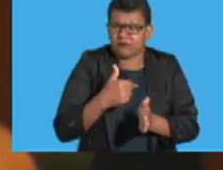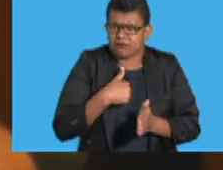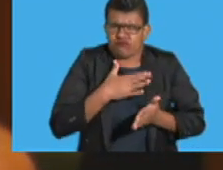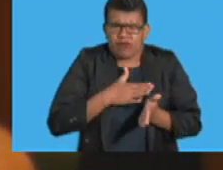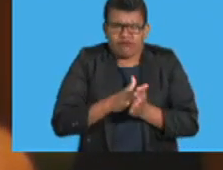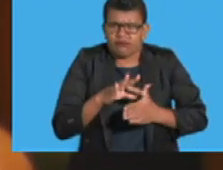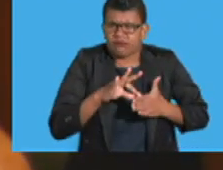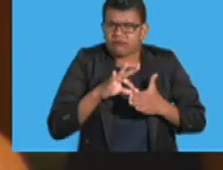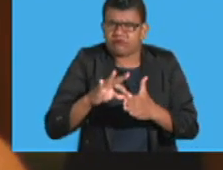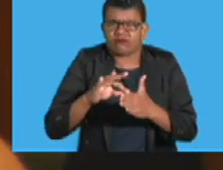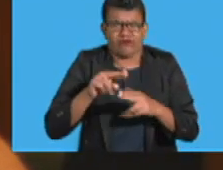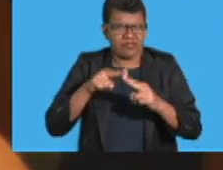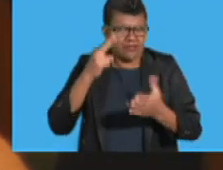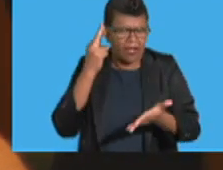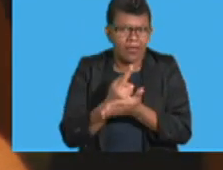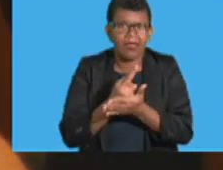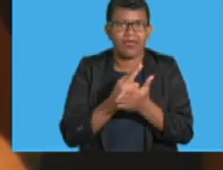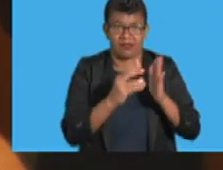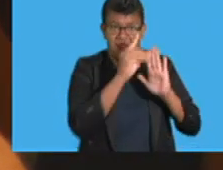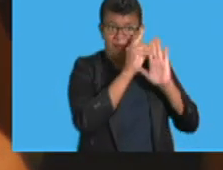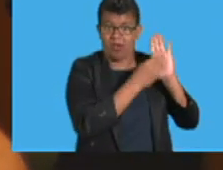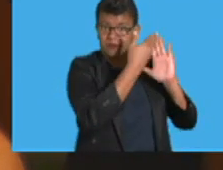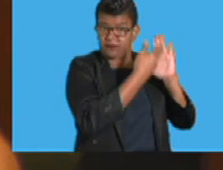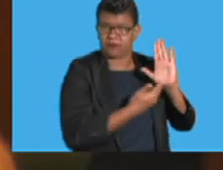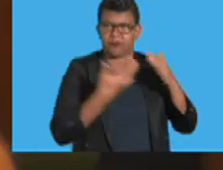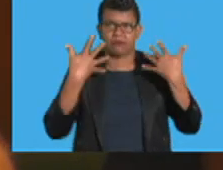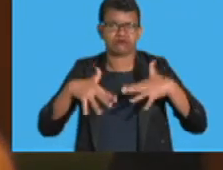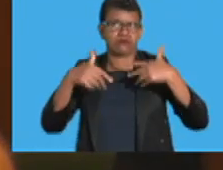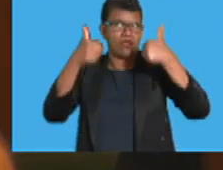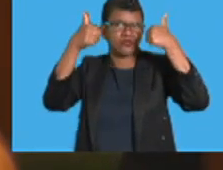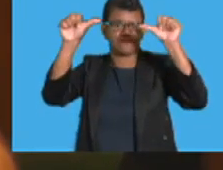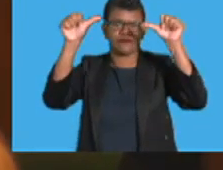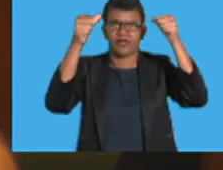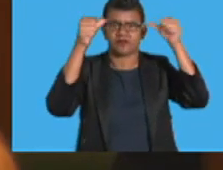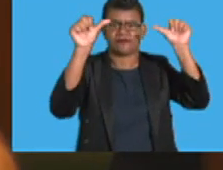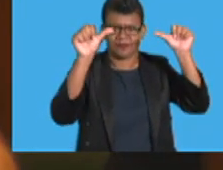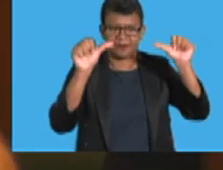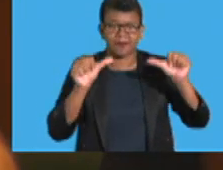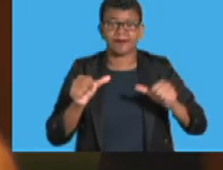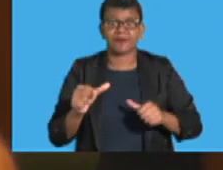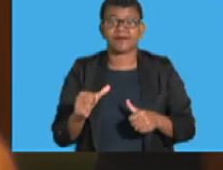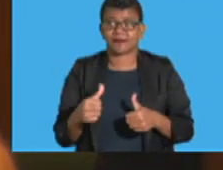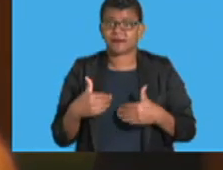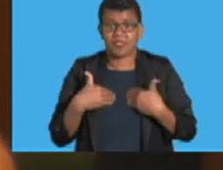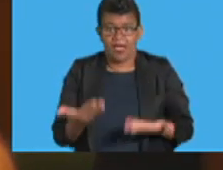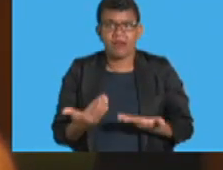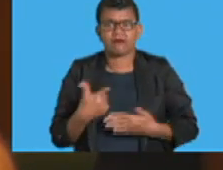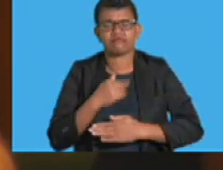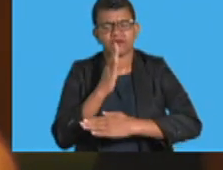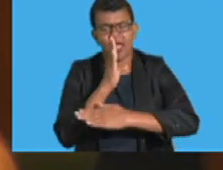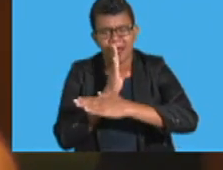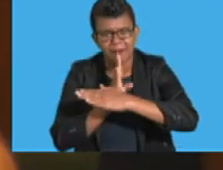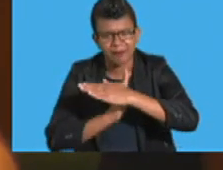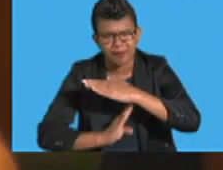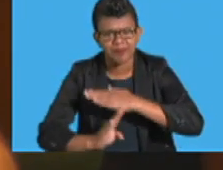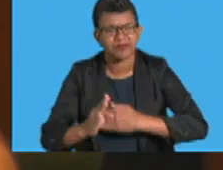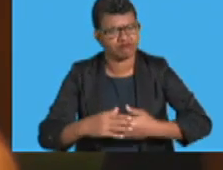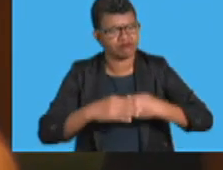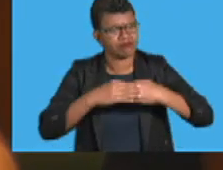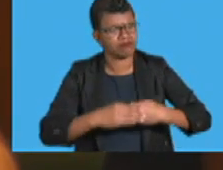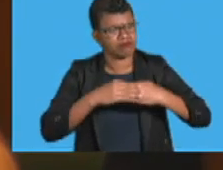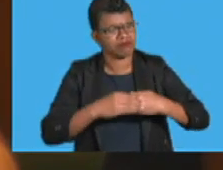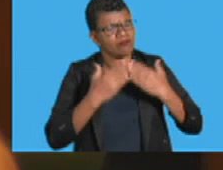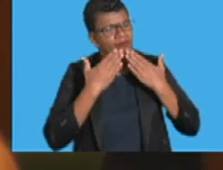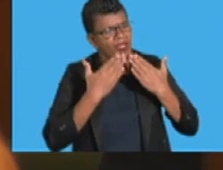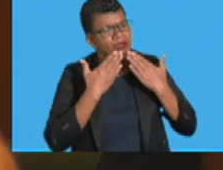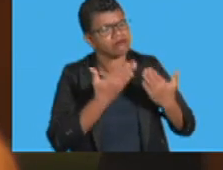democracy, prosperity, stability, and certainty. Of course, I would also like to convey my humble, heartfelt, sincere thanks to my husband,